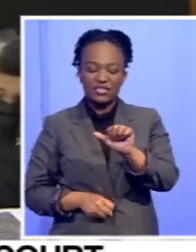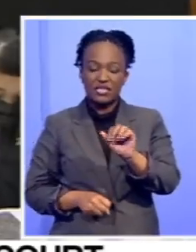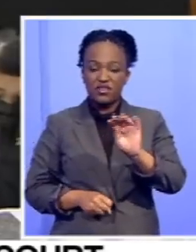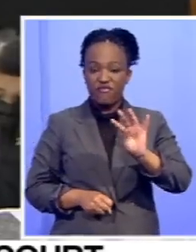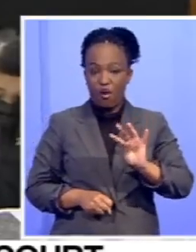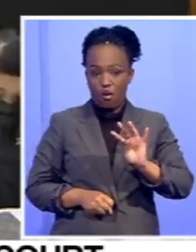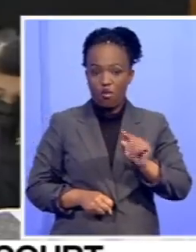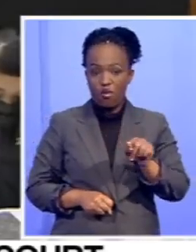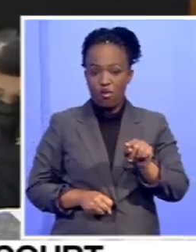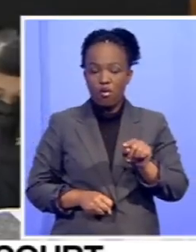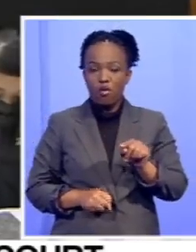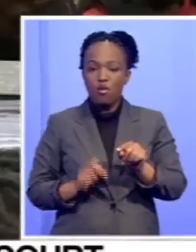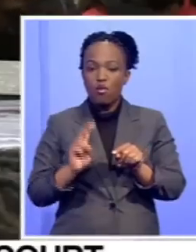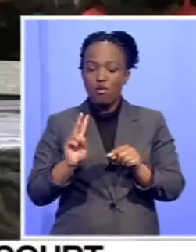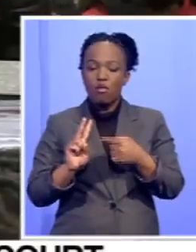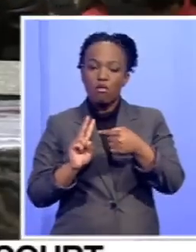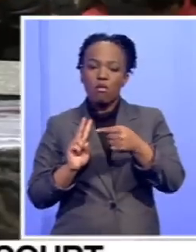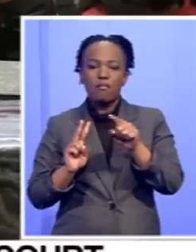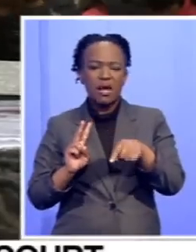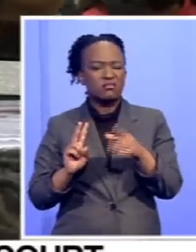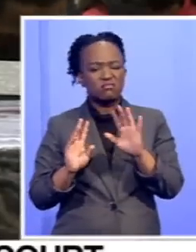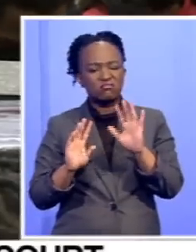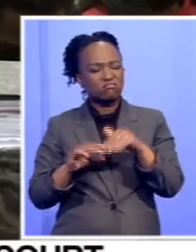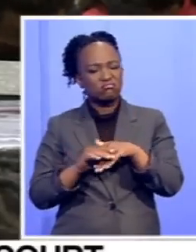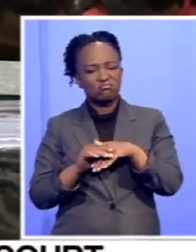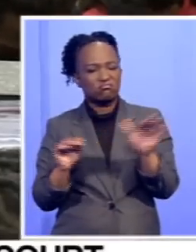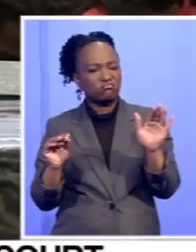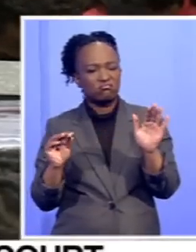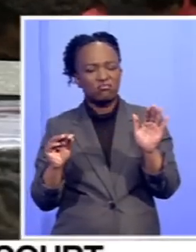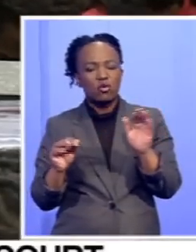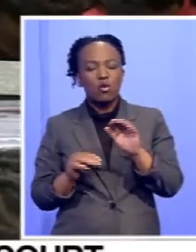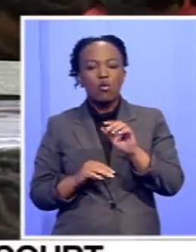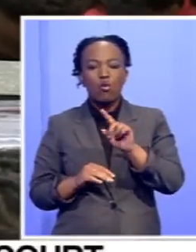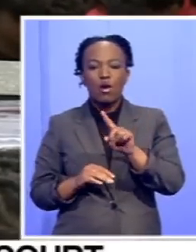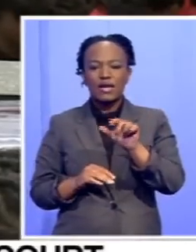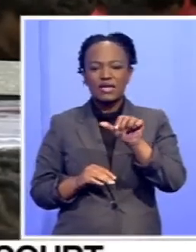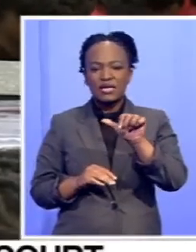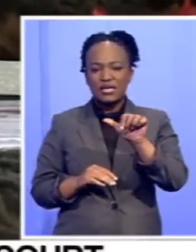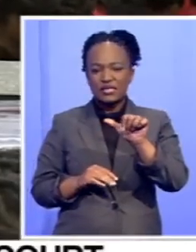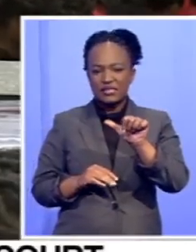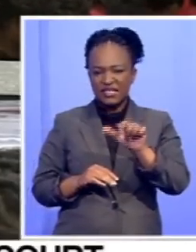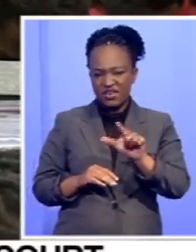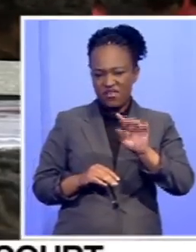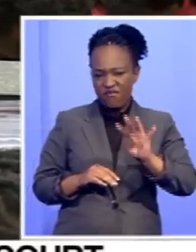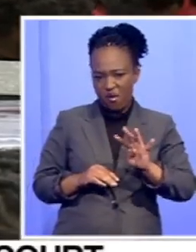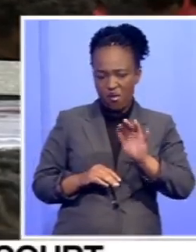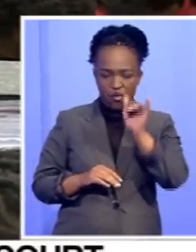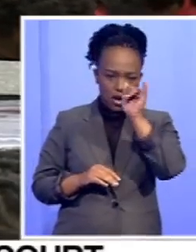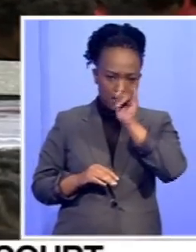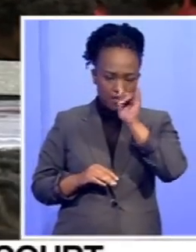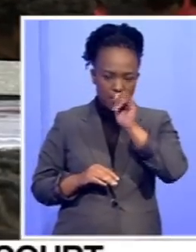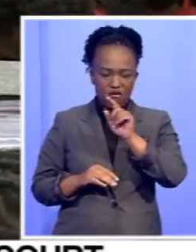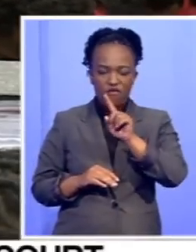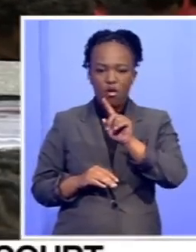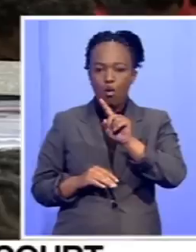both accused should be discharged in terms of the provisions of Section 174 of the Criminal Procedure Act 51 of 1977.